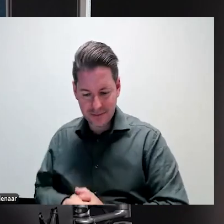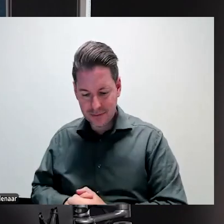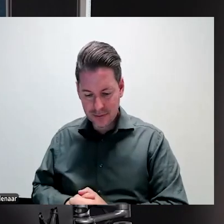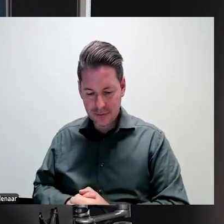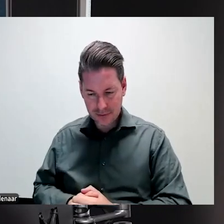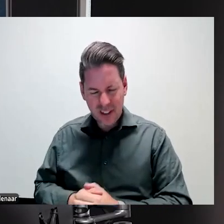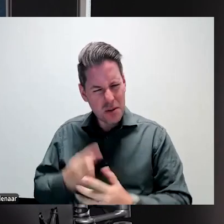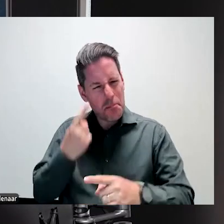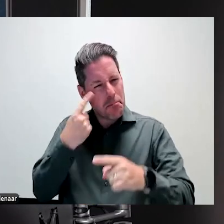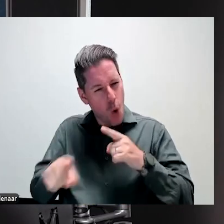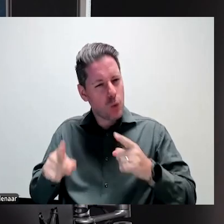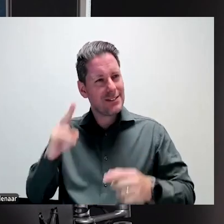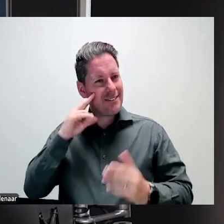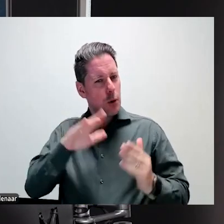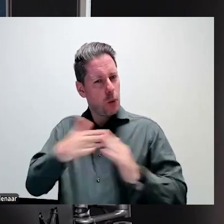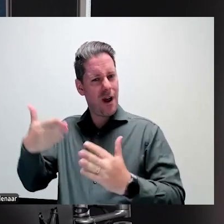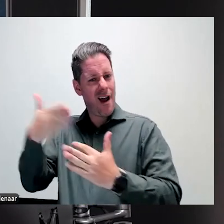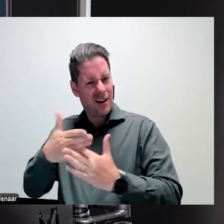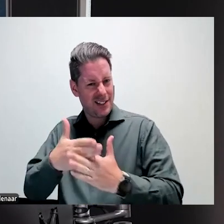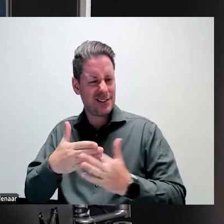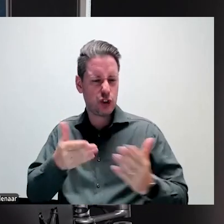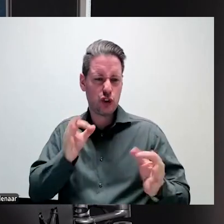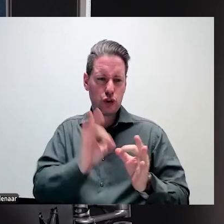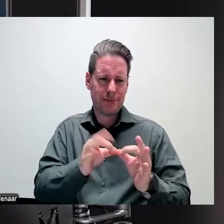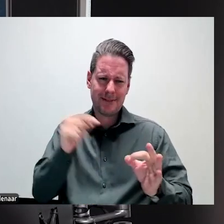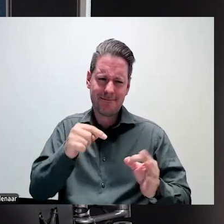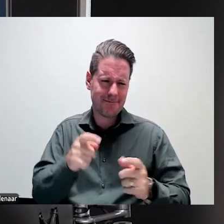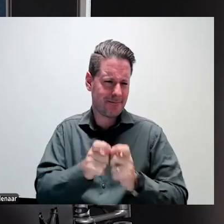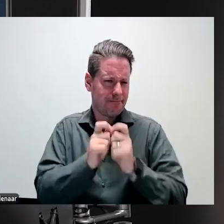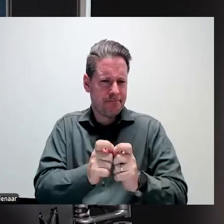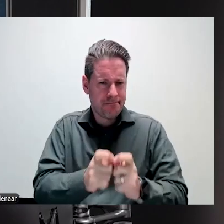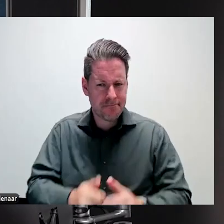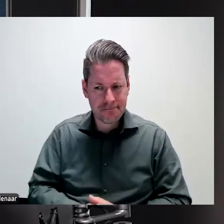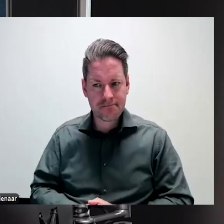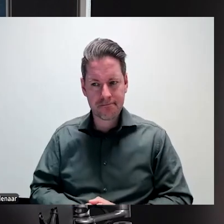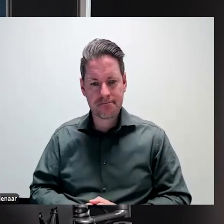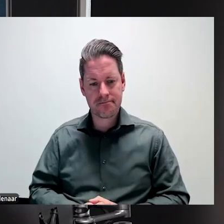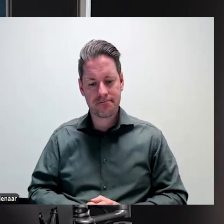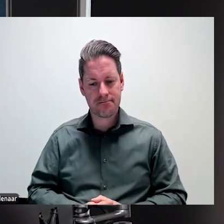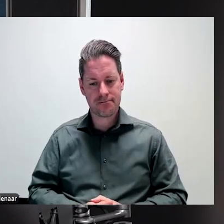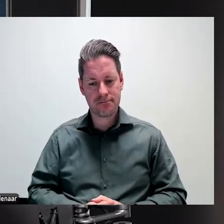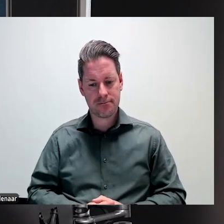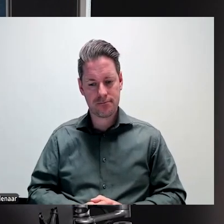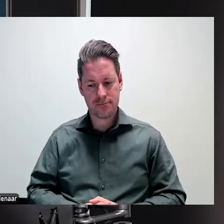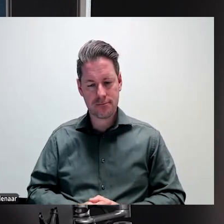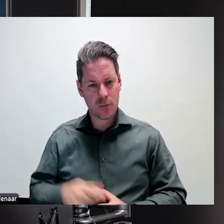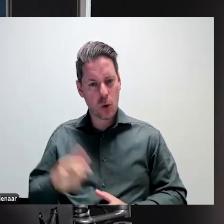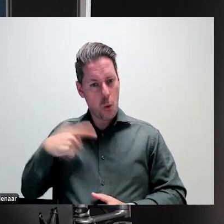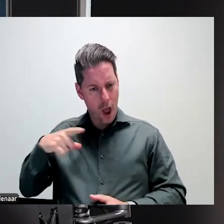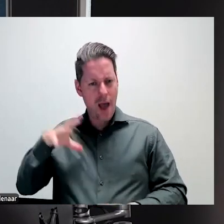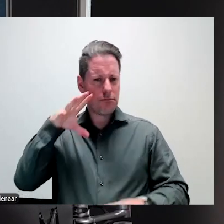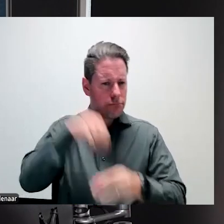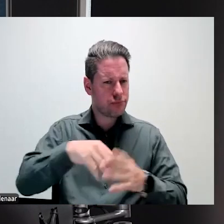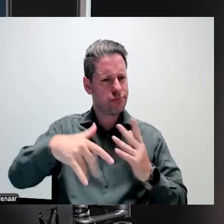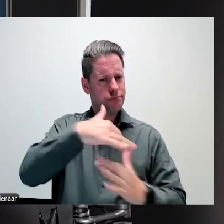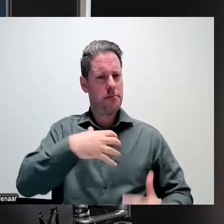access within the NDIS is interpreting services and to increase their social engagement. And how does